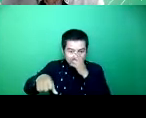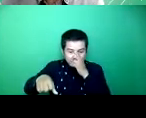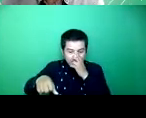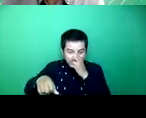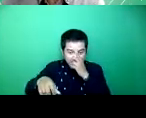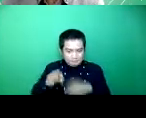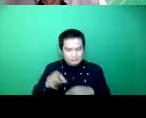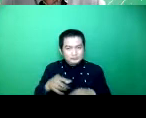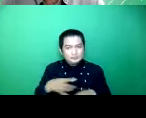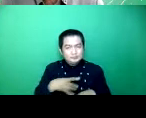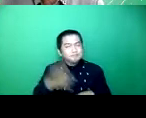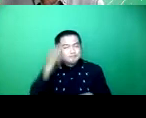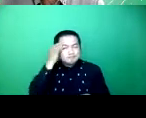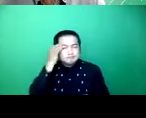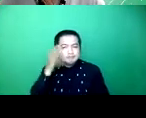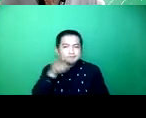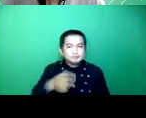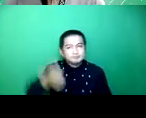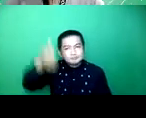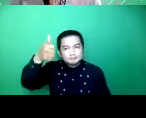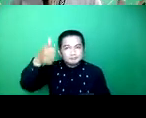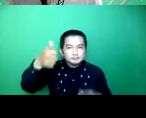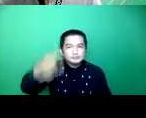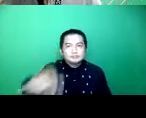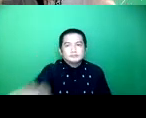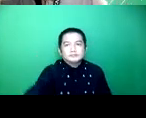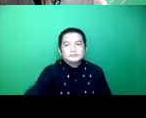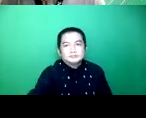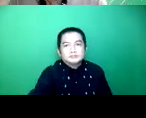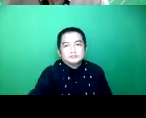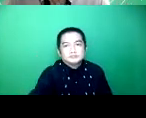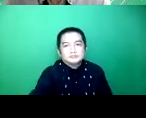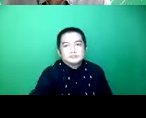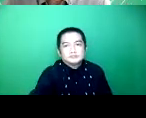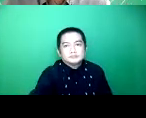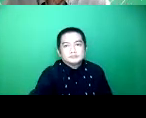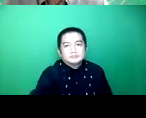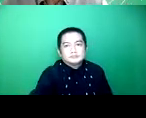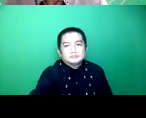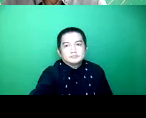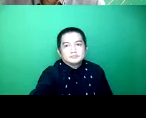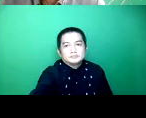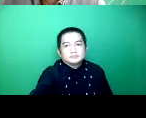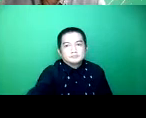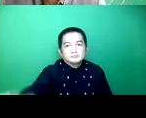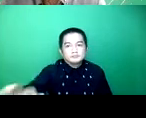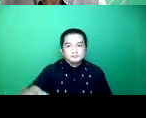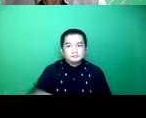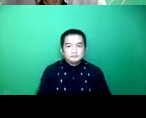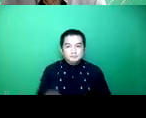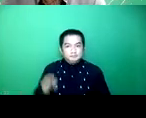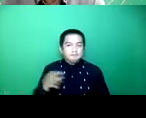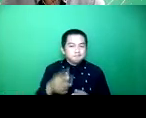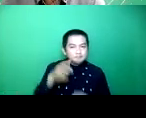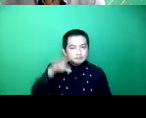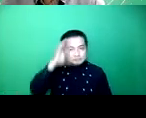know. Okay, I see a lot of thumbs up coming up. And I would tell you also that when you first learned how to use that software, did you learn it in a classroom? Or